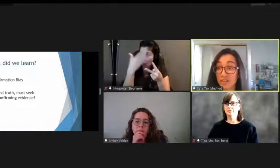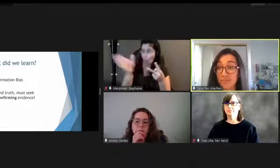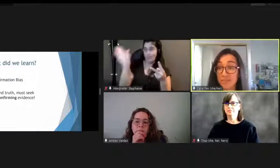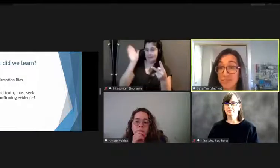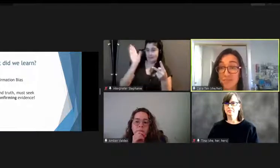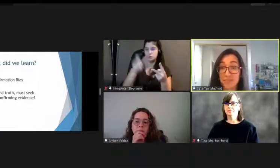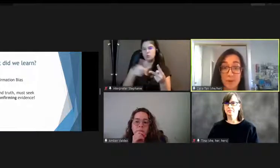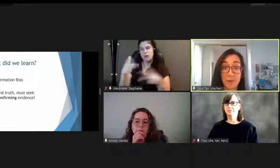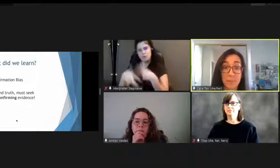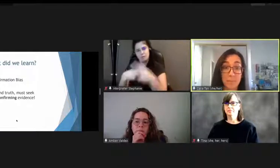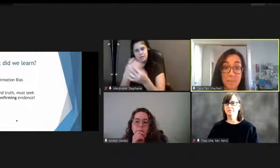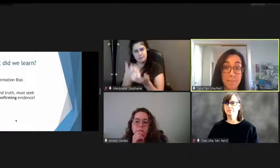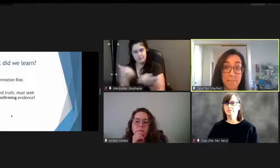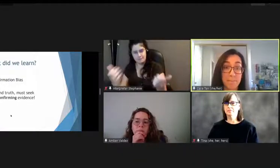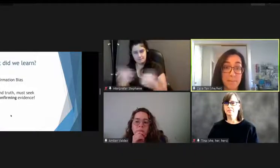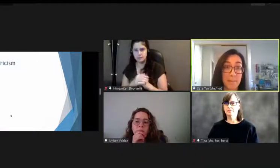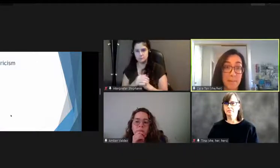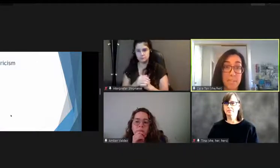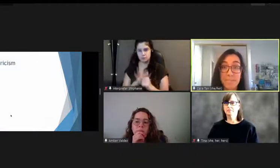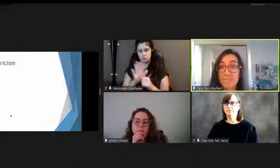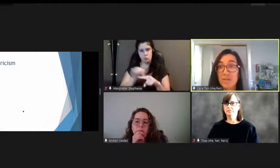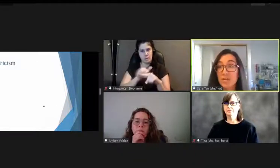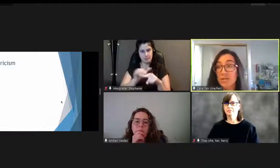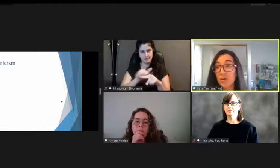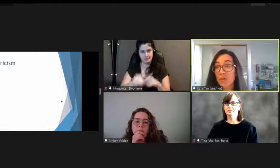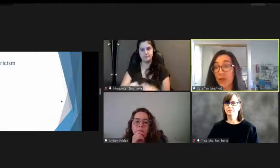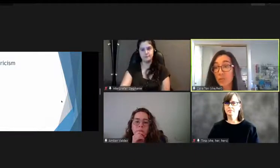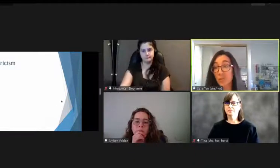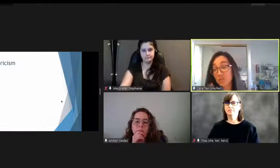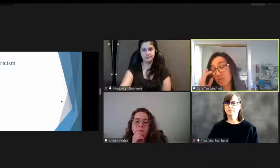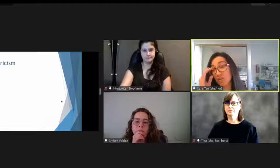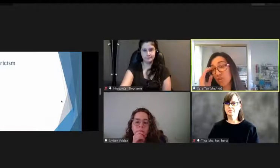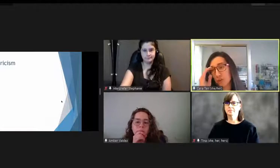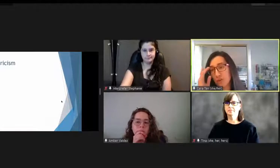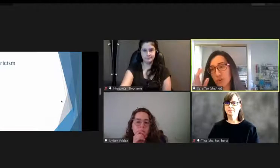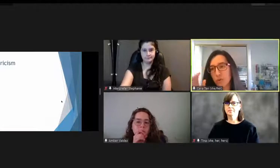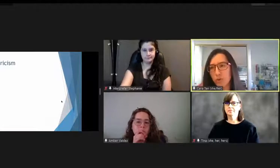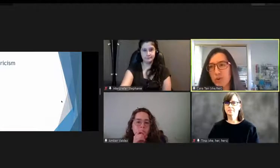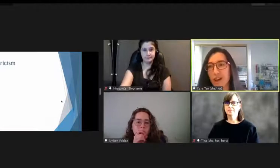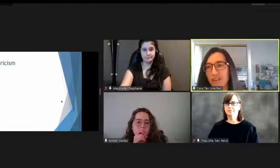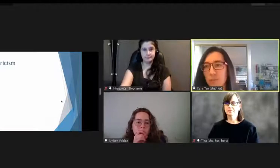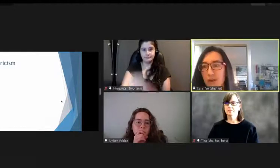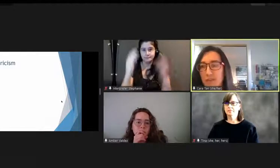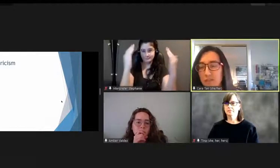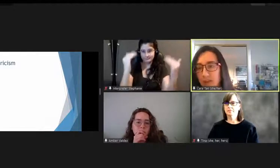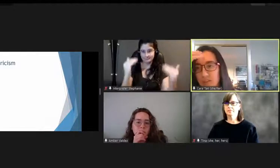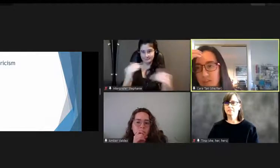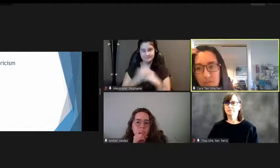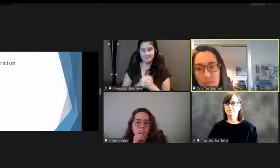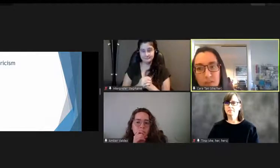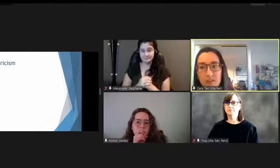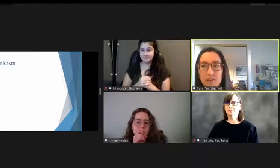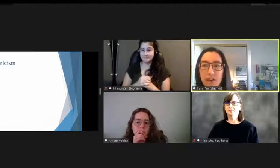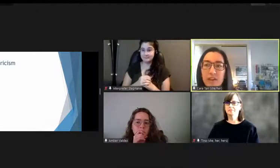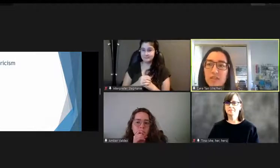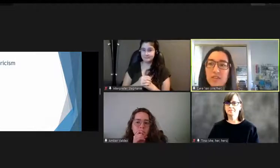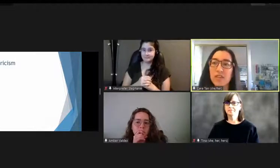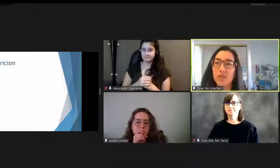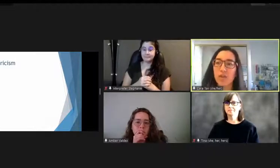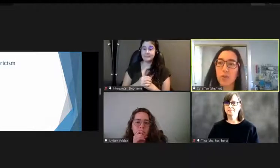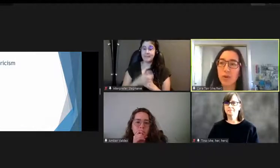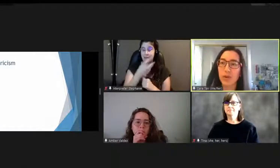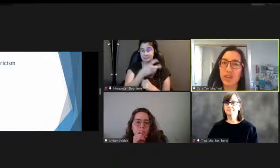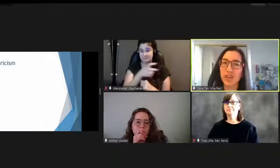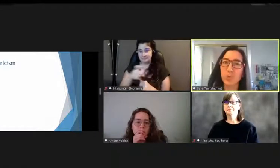evidence, right? Okay. So that brings us to a really important aspect of science. Science